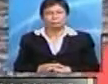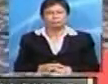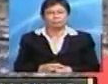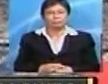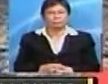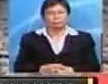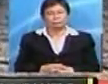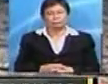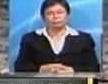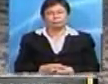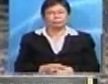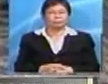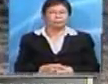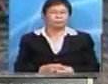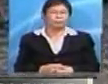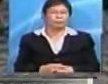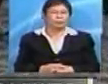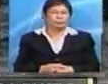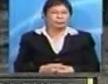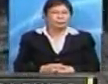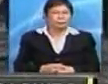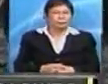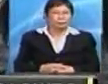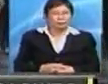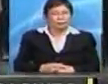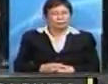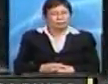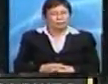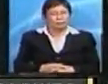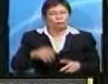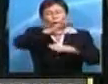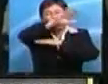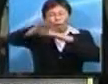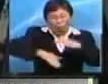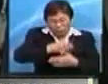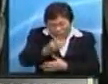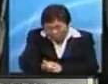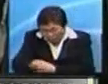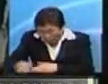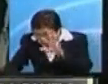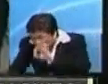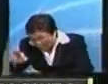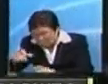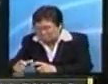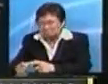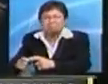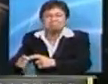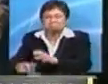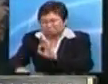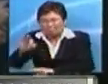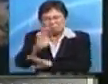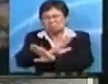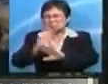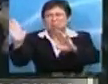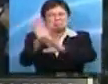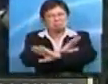please. Dato' Sri Hemant from Capital TV. Seems like all the debris have found not linking to MH370. Is